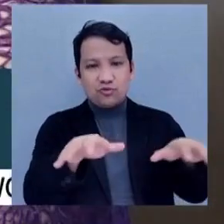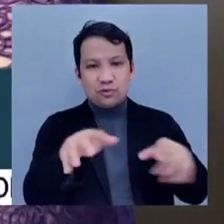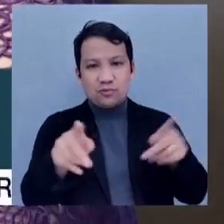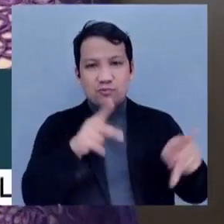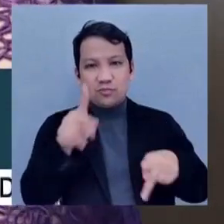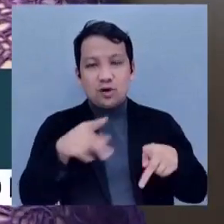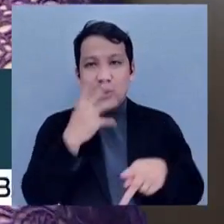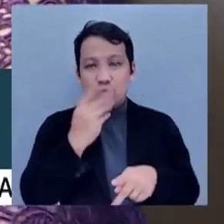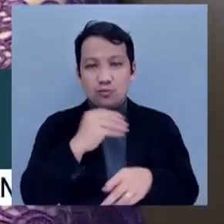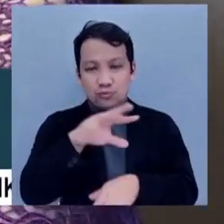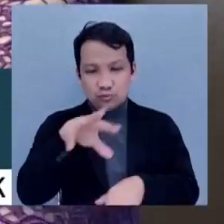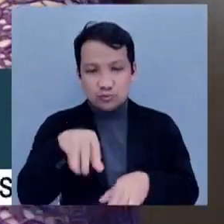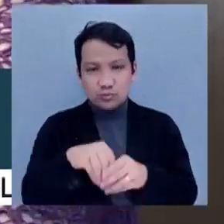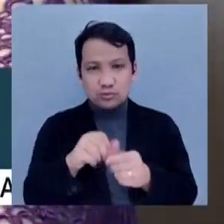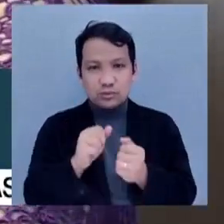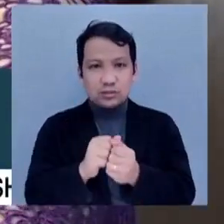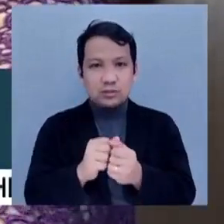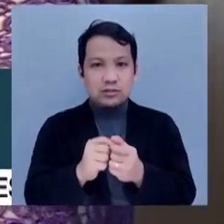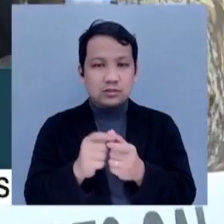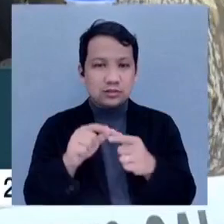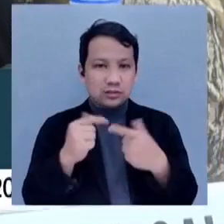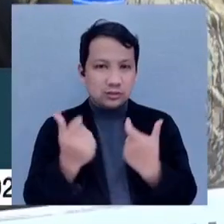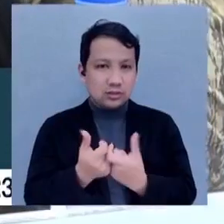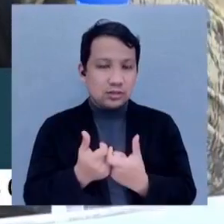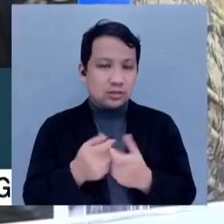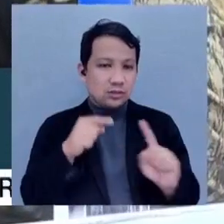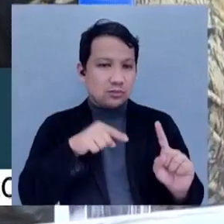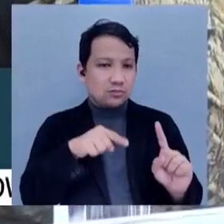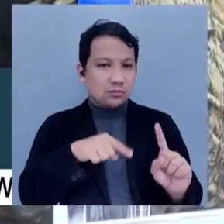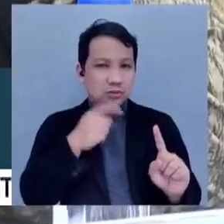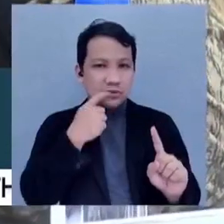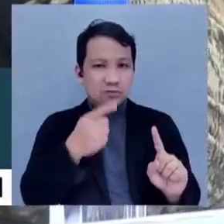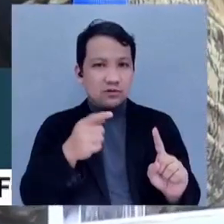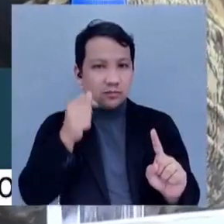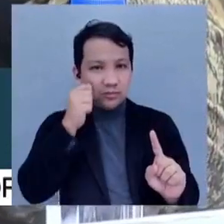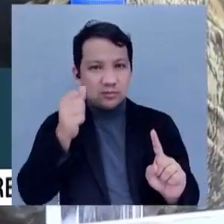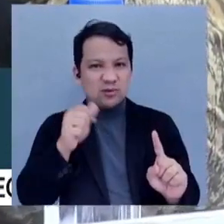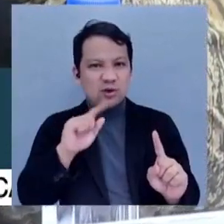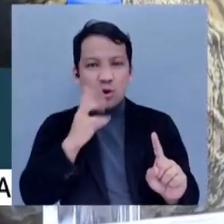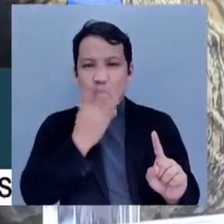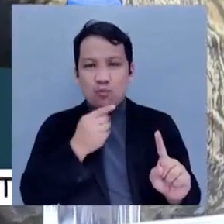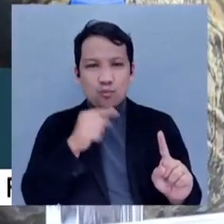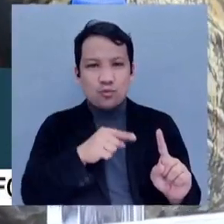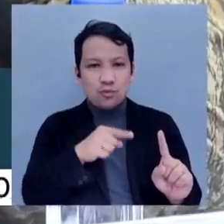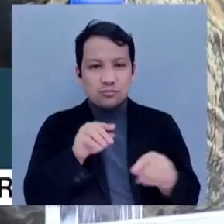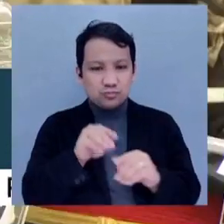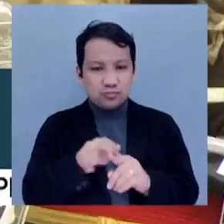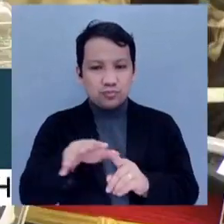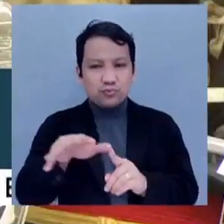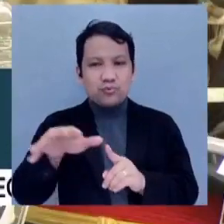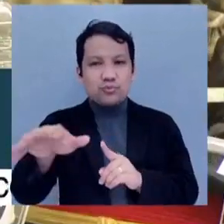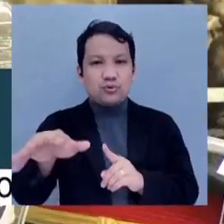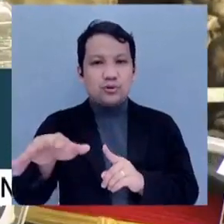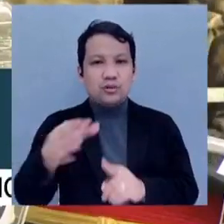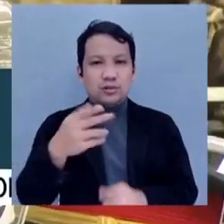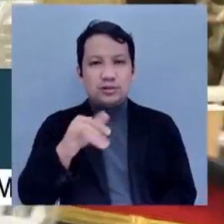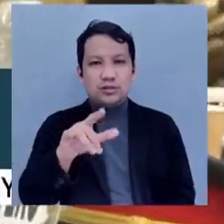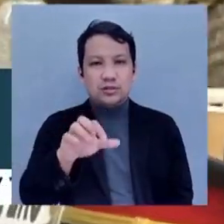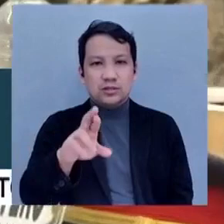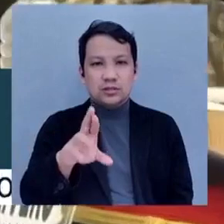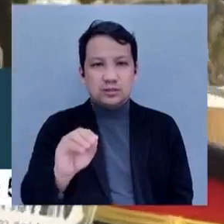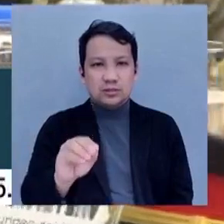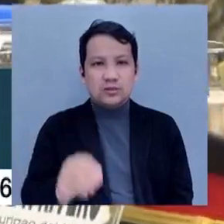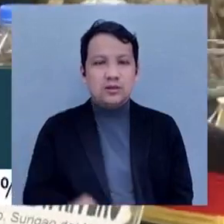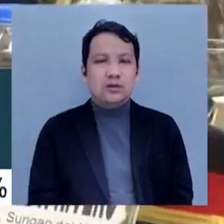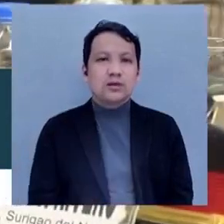group. Ontiveros, in fact, sees Mamerto Galanida as the one who influences Quilario the most. Galanida, who